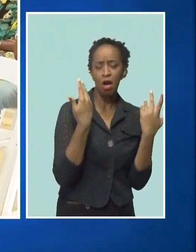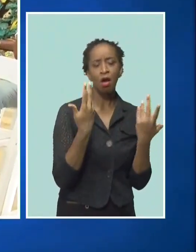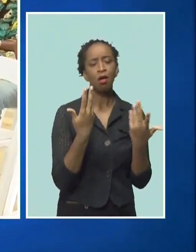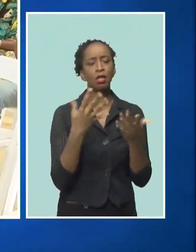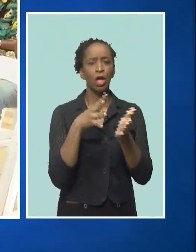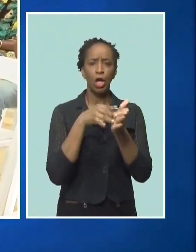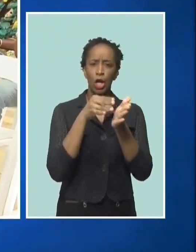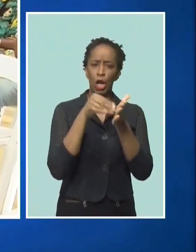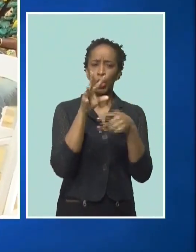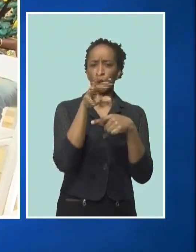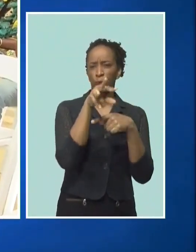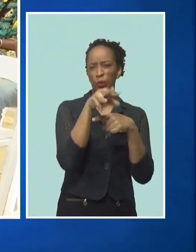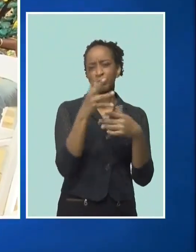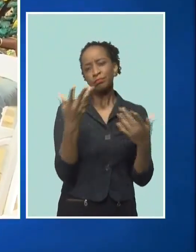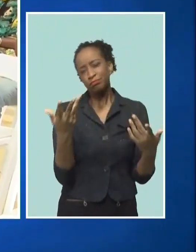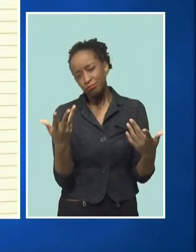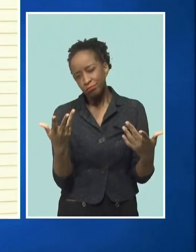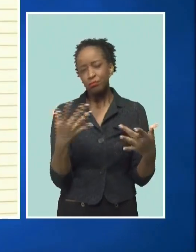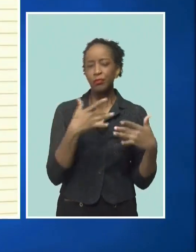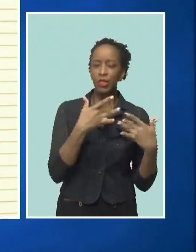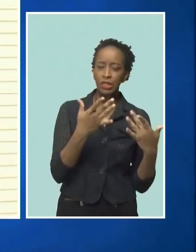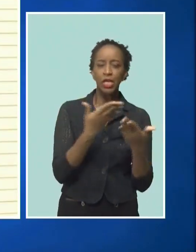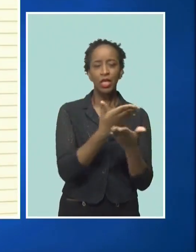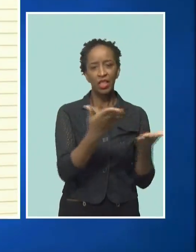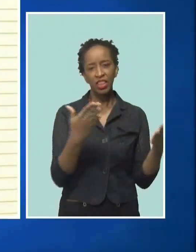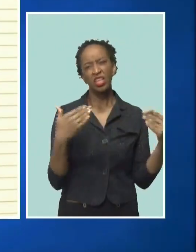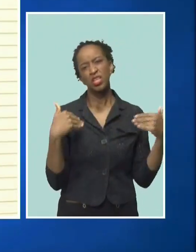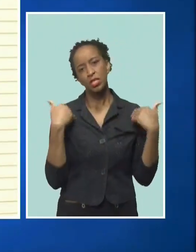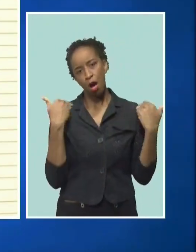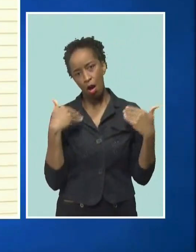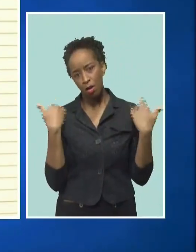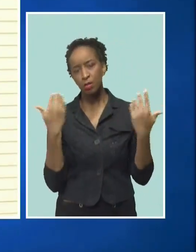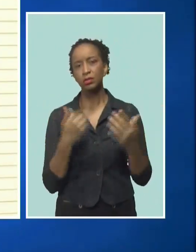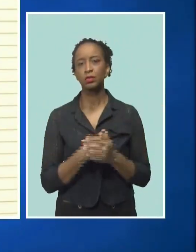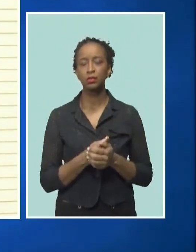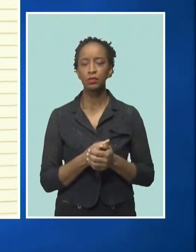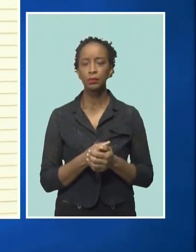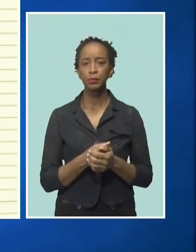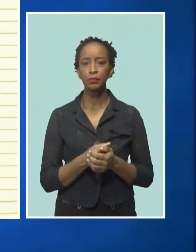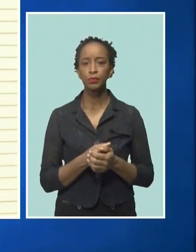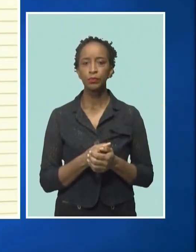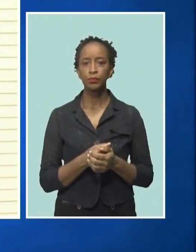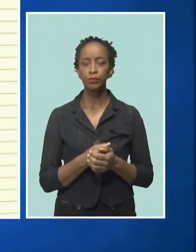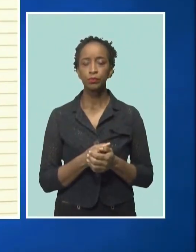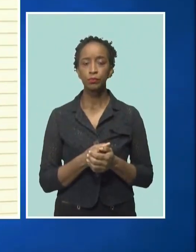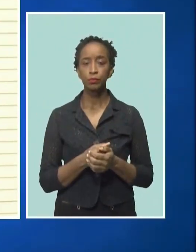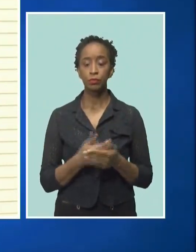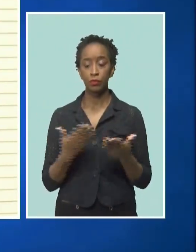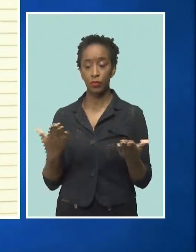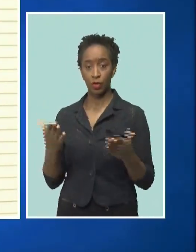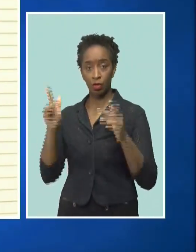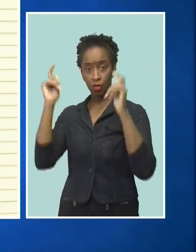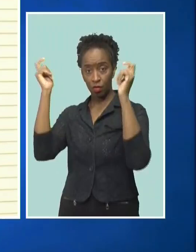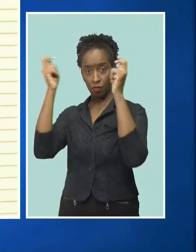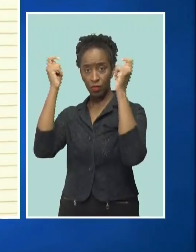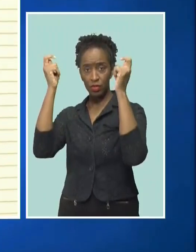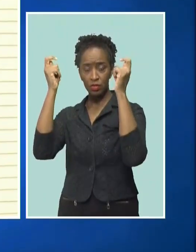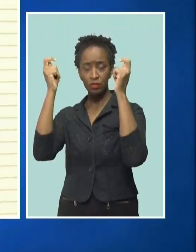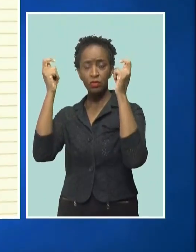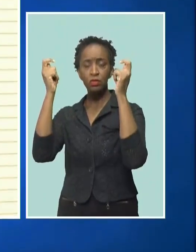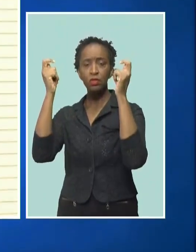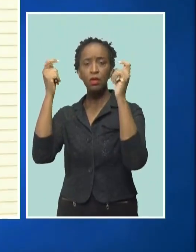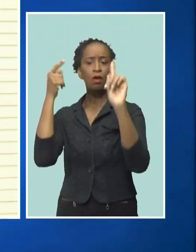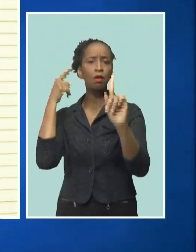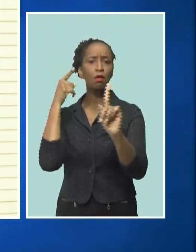filmmakers always tend to be young. And we think that one of our things as a platform and the advocacy of the festival is that